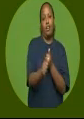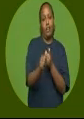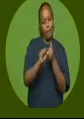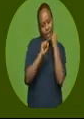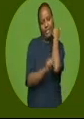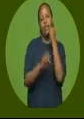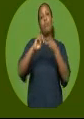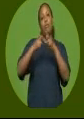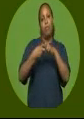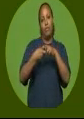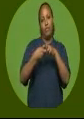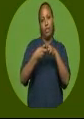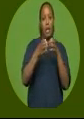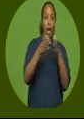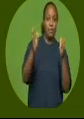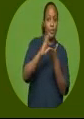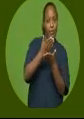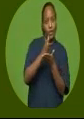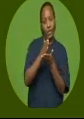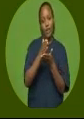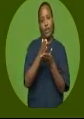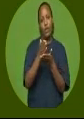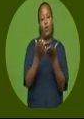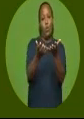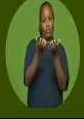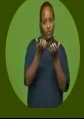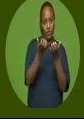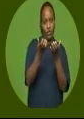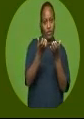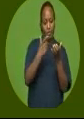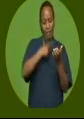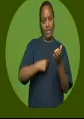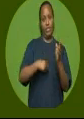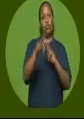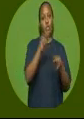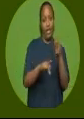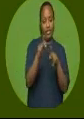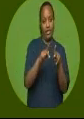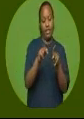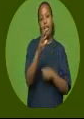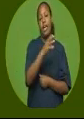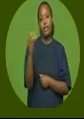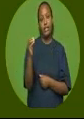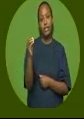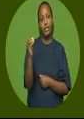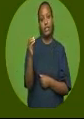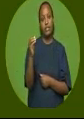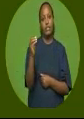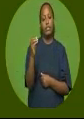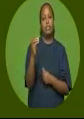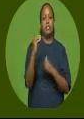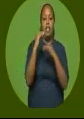basic problems of gaps between wants of the members of the society and